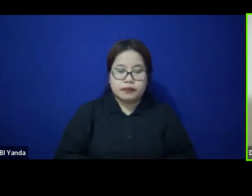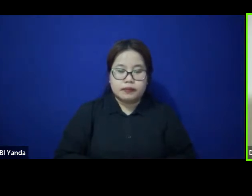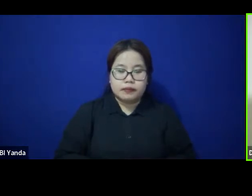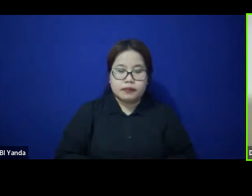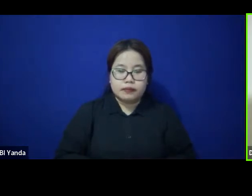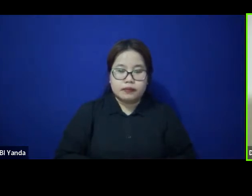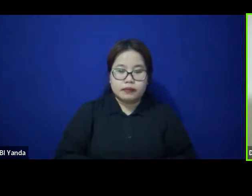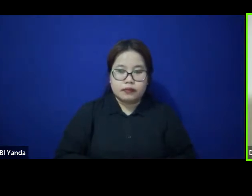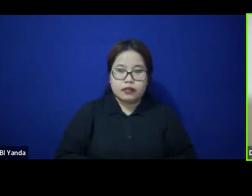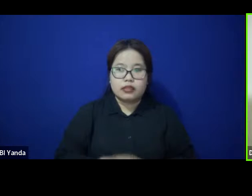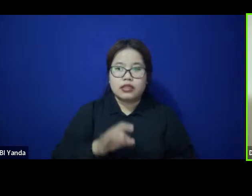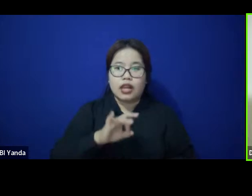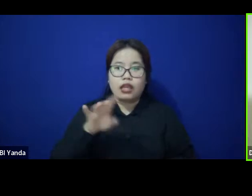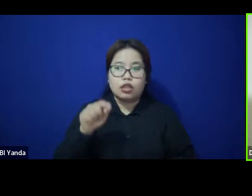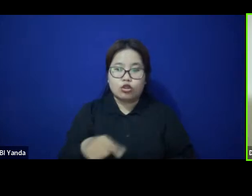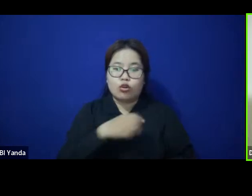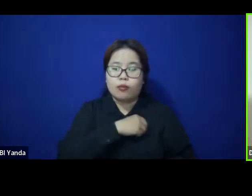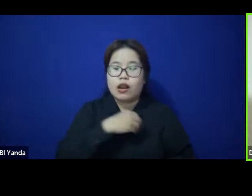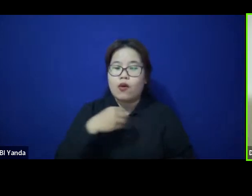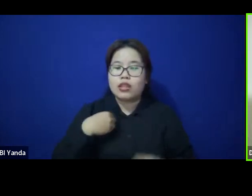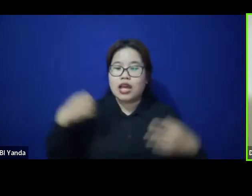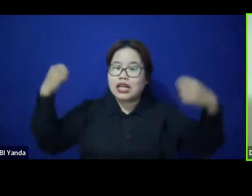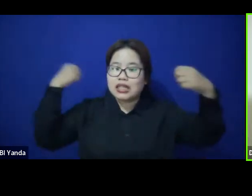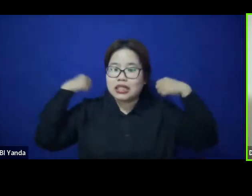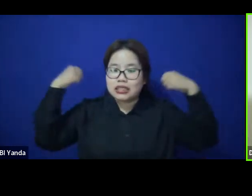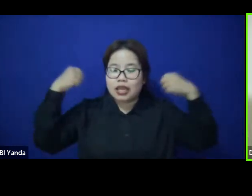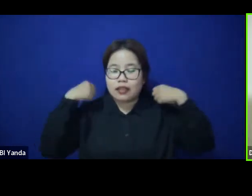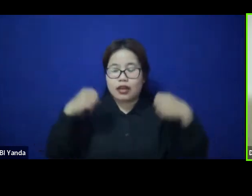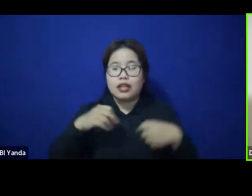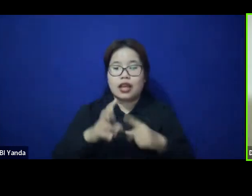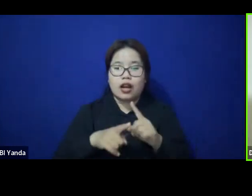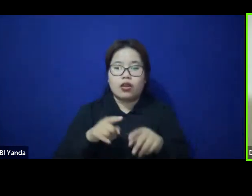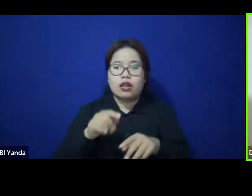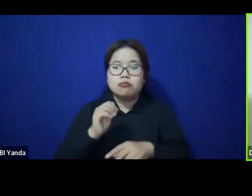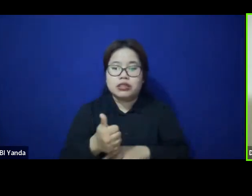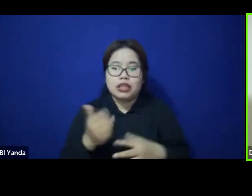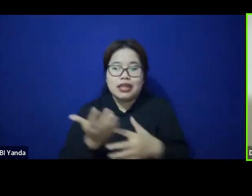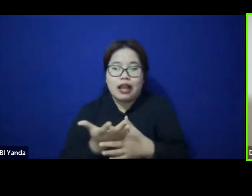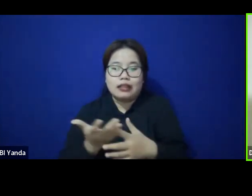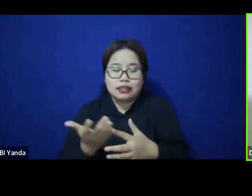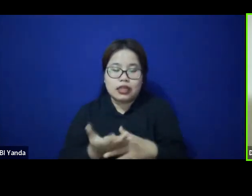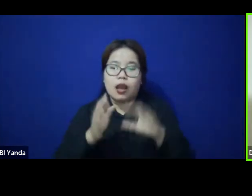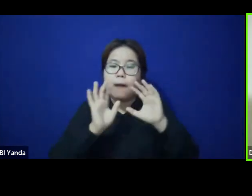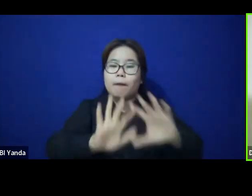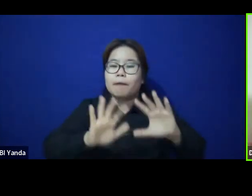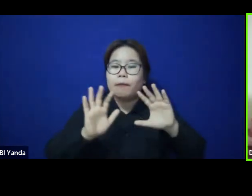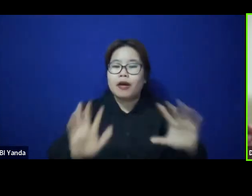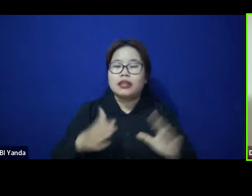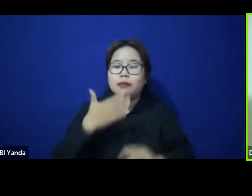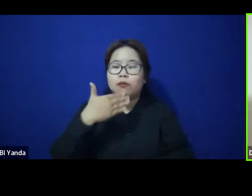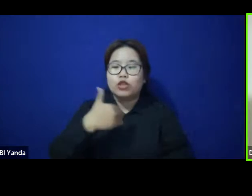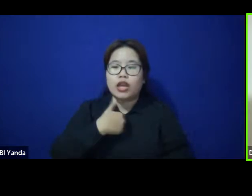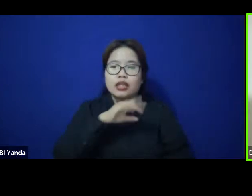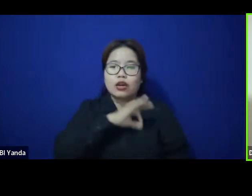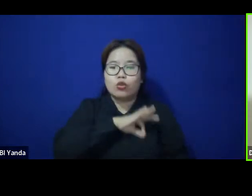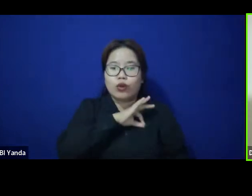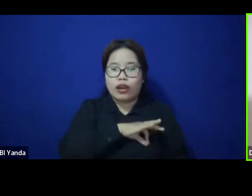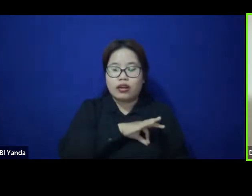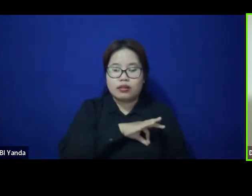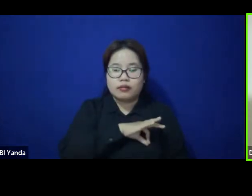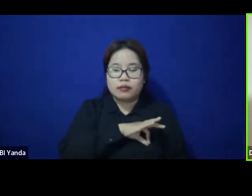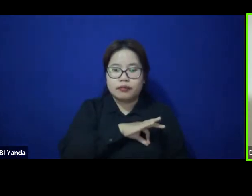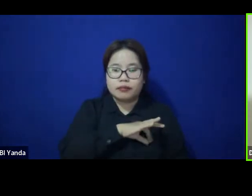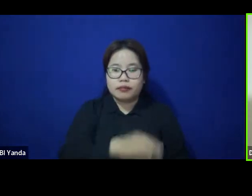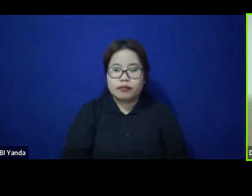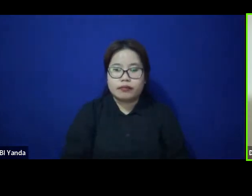healthcare has so many benefits to waiting and reacting. And